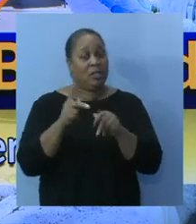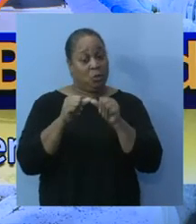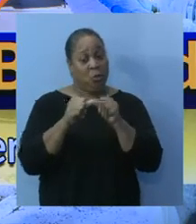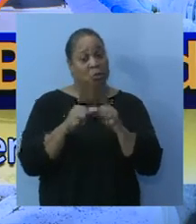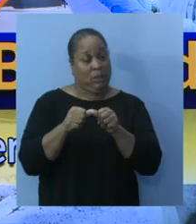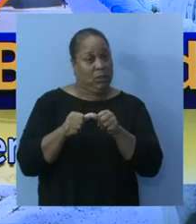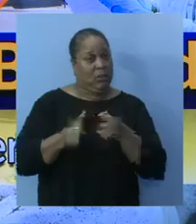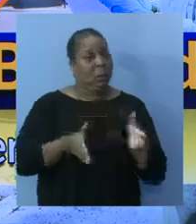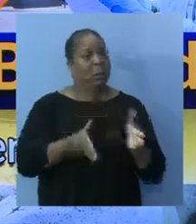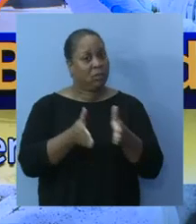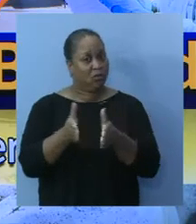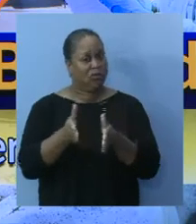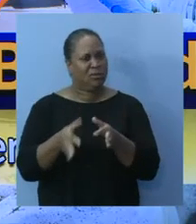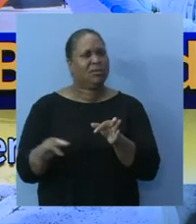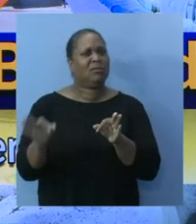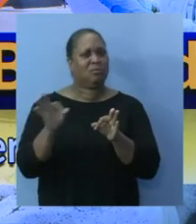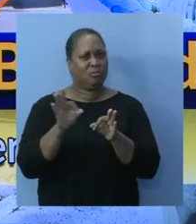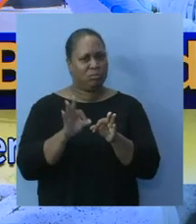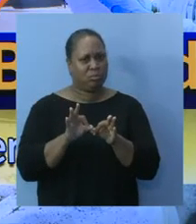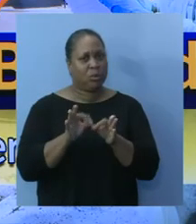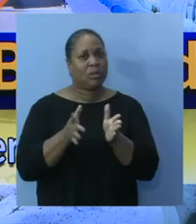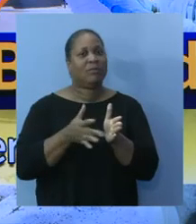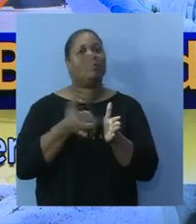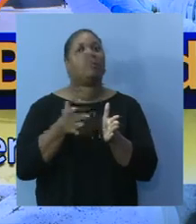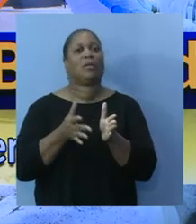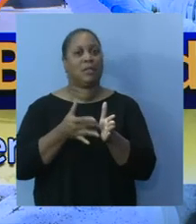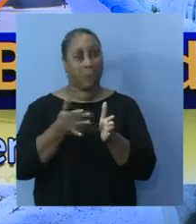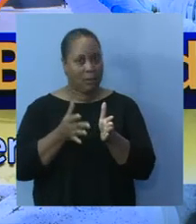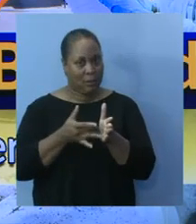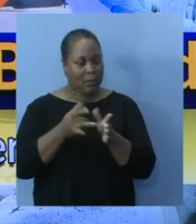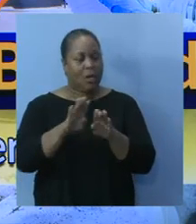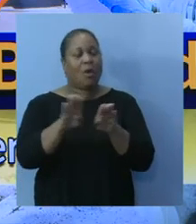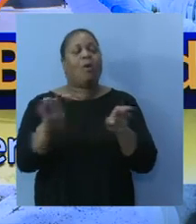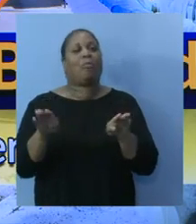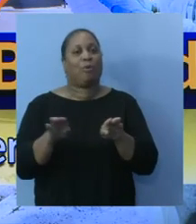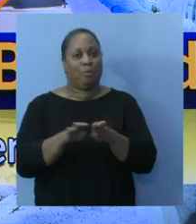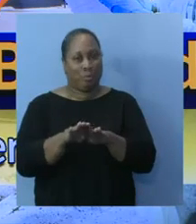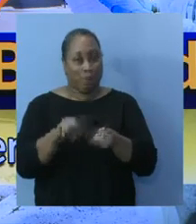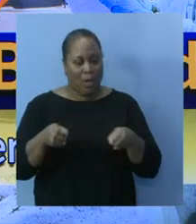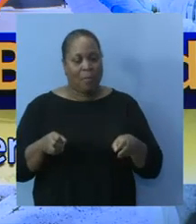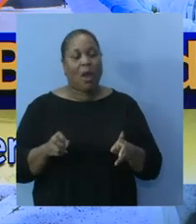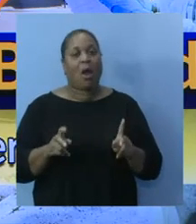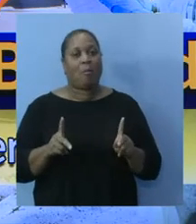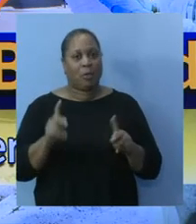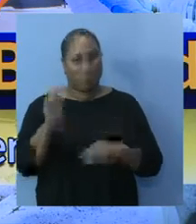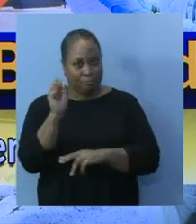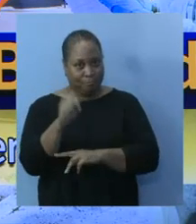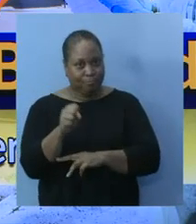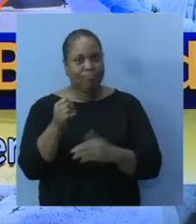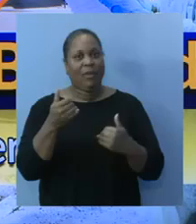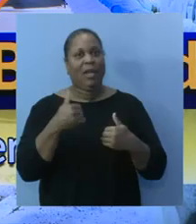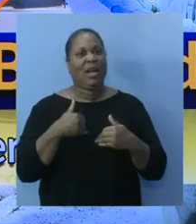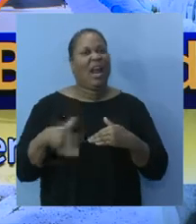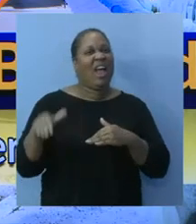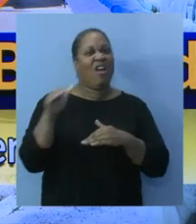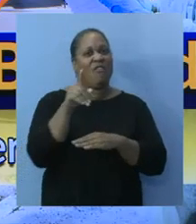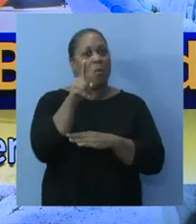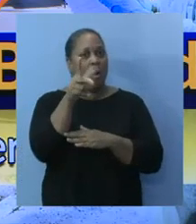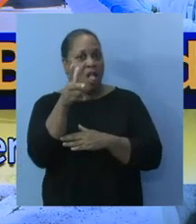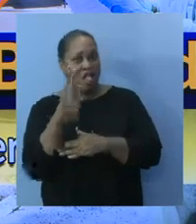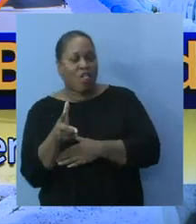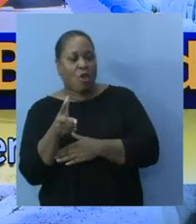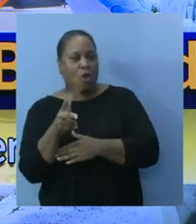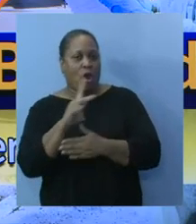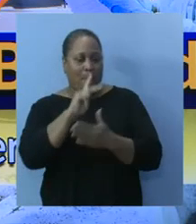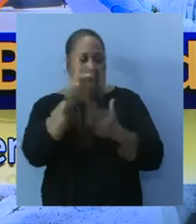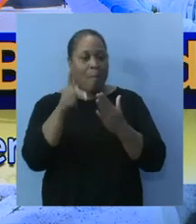is important that we take advantage. Bermuda will have the opportunity to have over a third of the